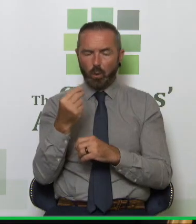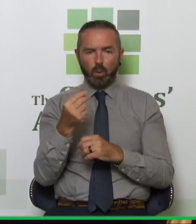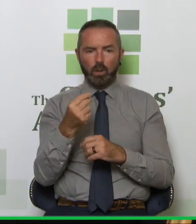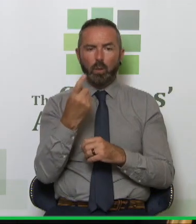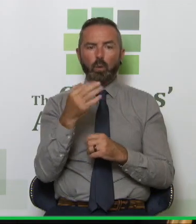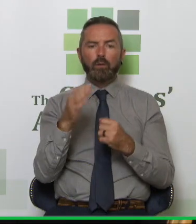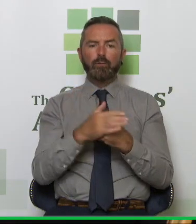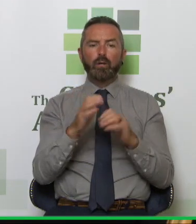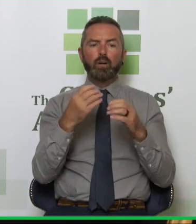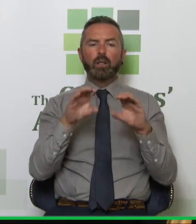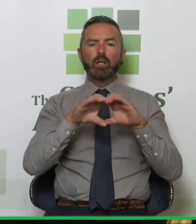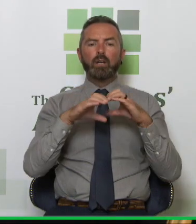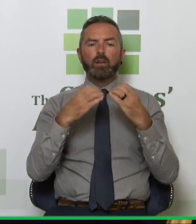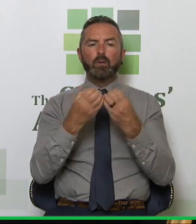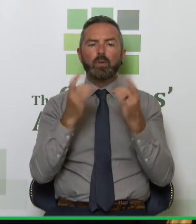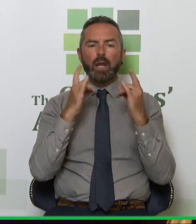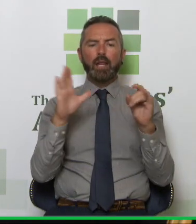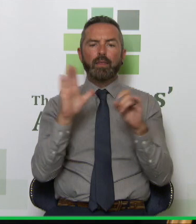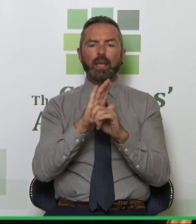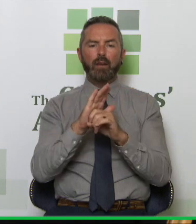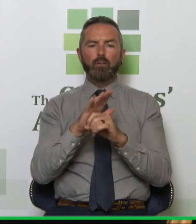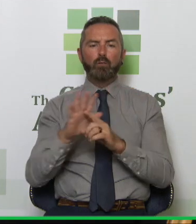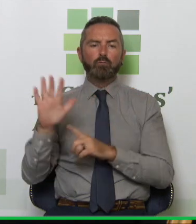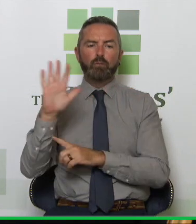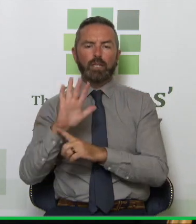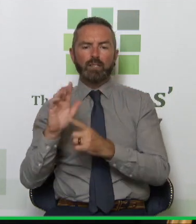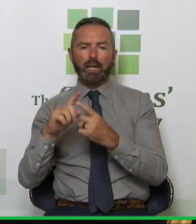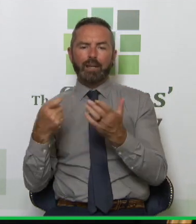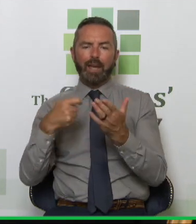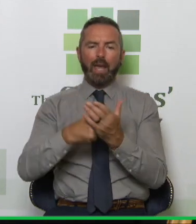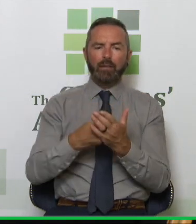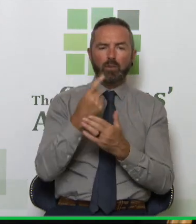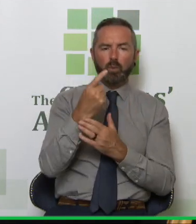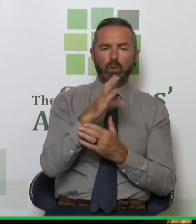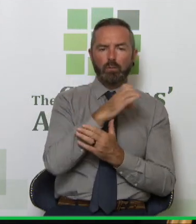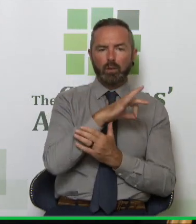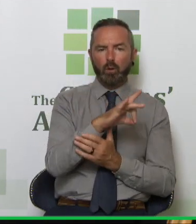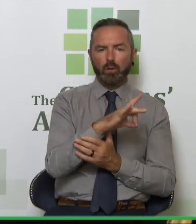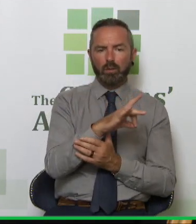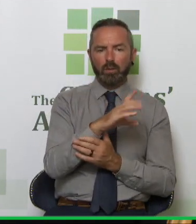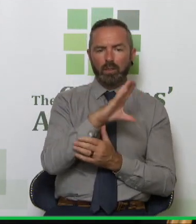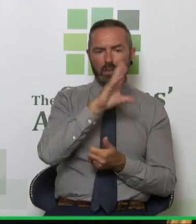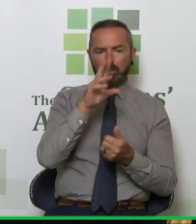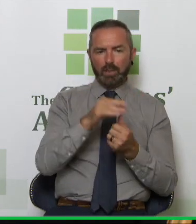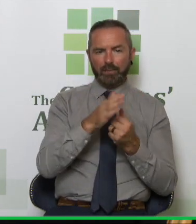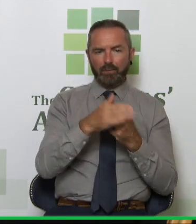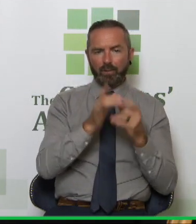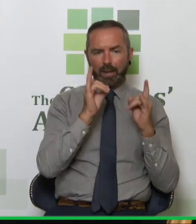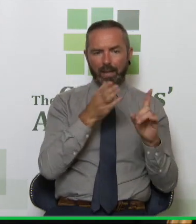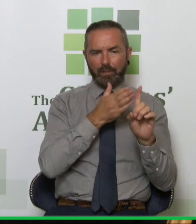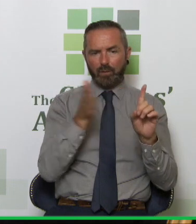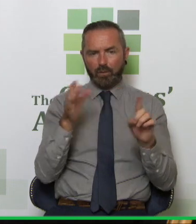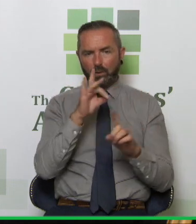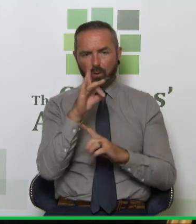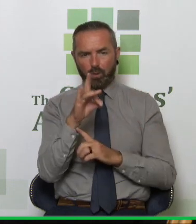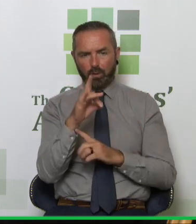healthcare organisation region, and there'll be an additional one in Cork. So there'll be one specifically for health diversion in Cork, in addition to the SARE workers